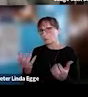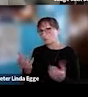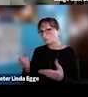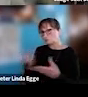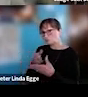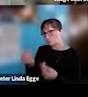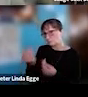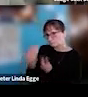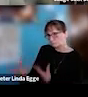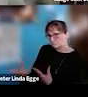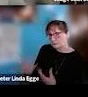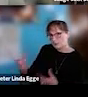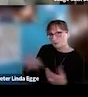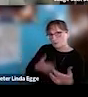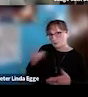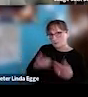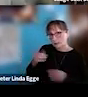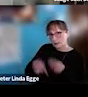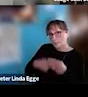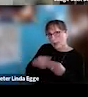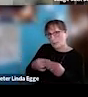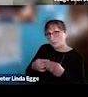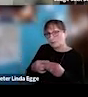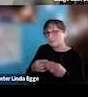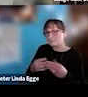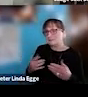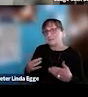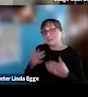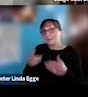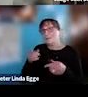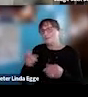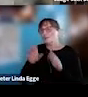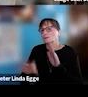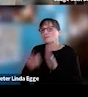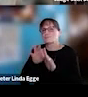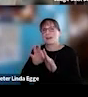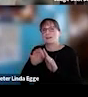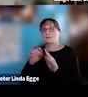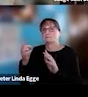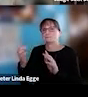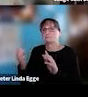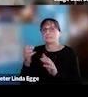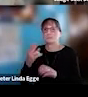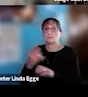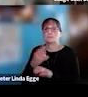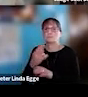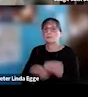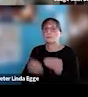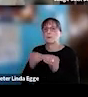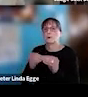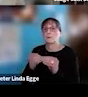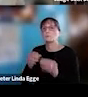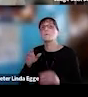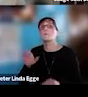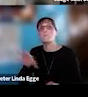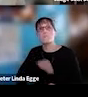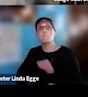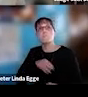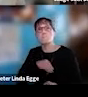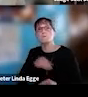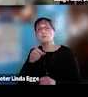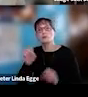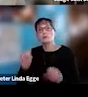that you're excited about, just and you're gonna find someone who's a little more receptive. You're gonna be able